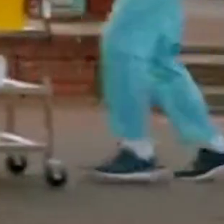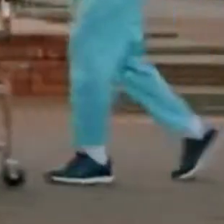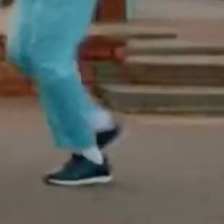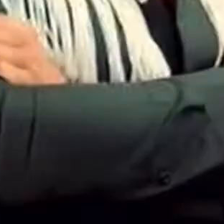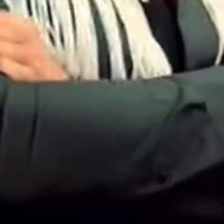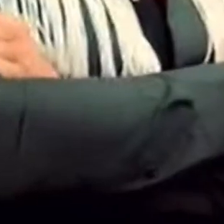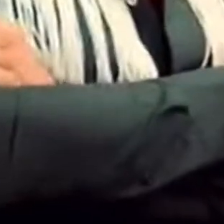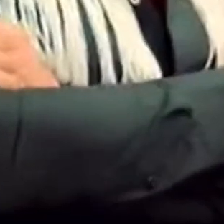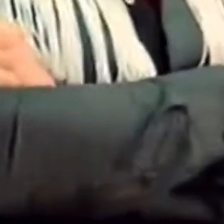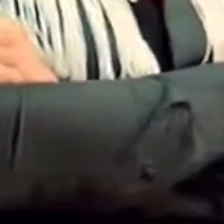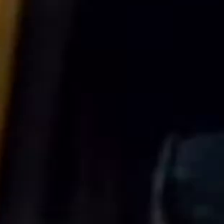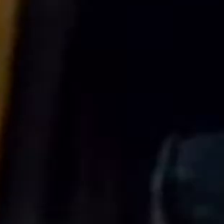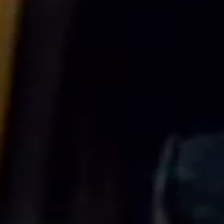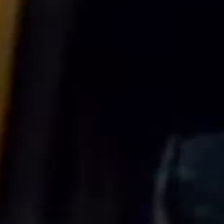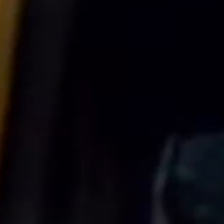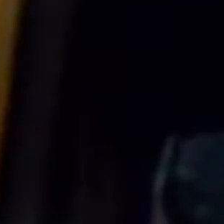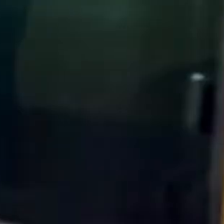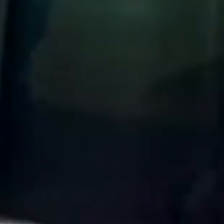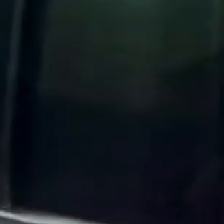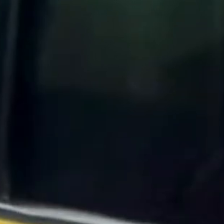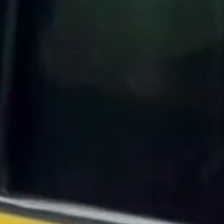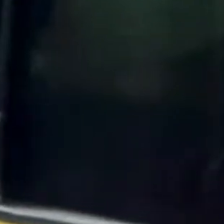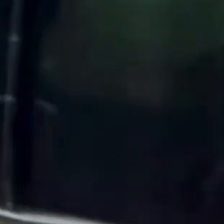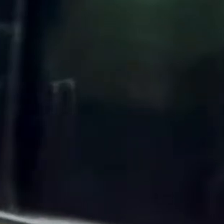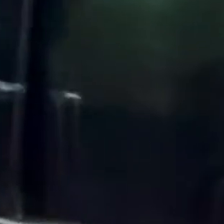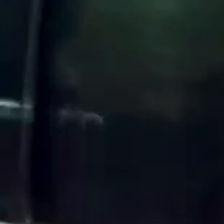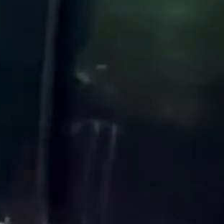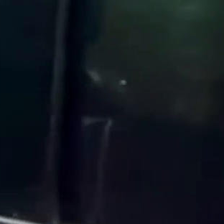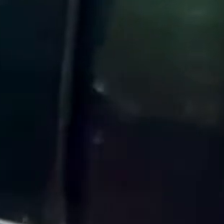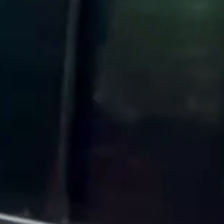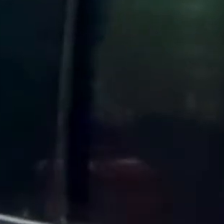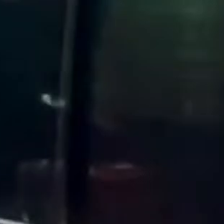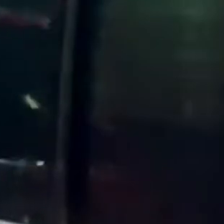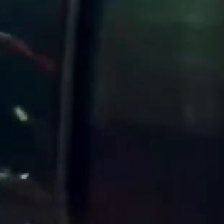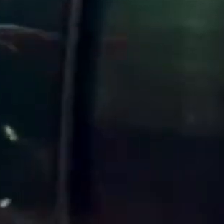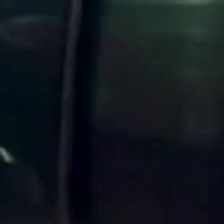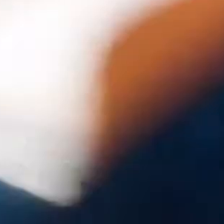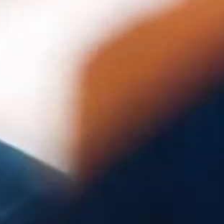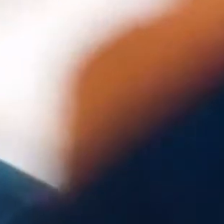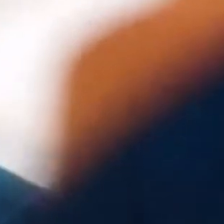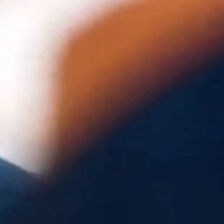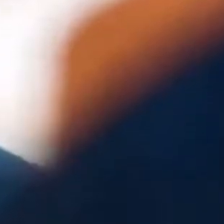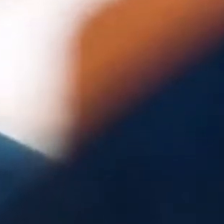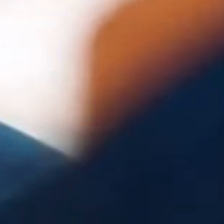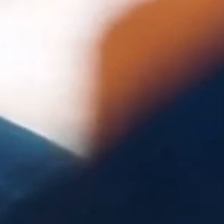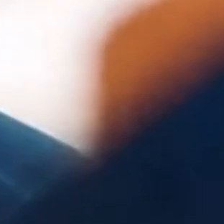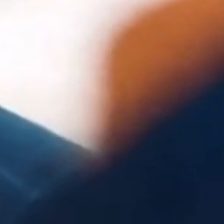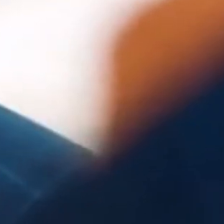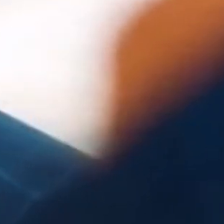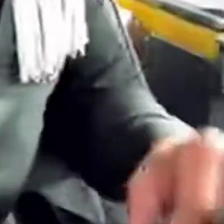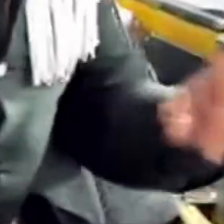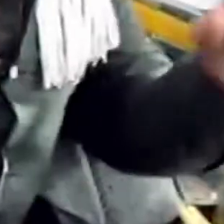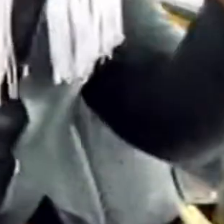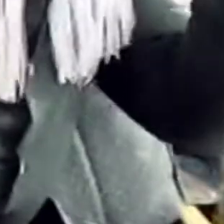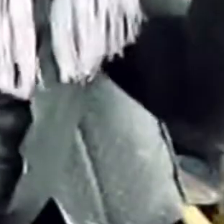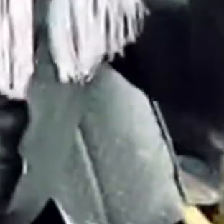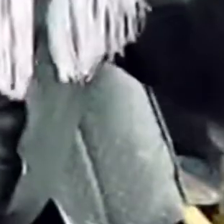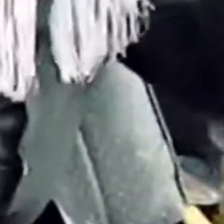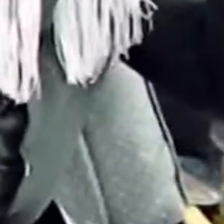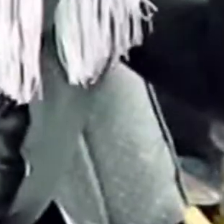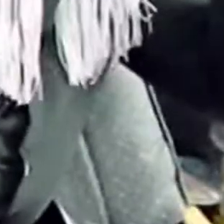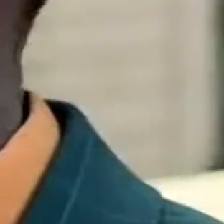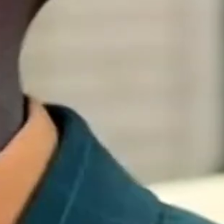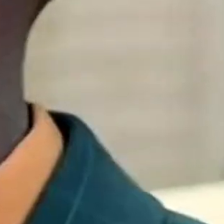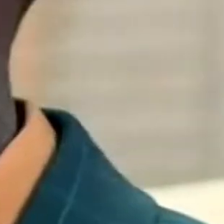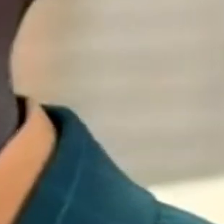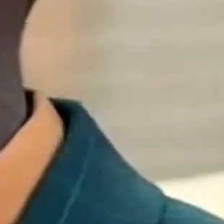Stuck on you. Ooh, obsessed with you. I'm obsessed. With Showmax, your favorite characters